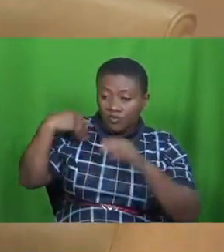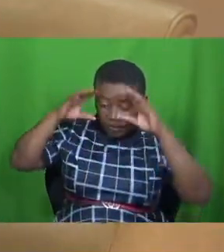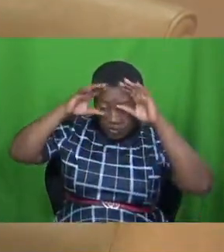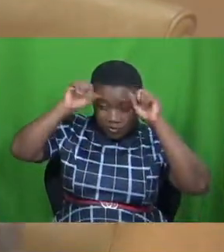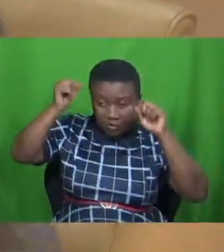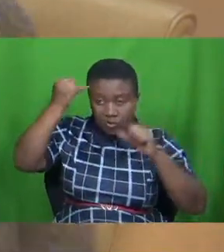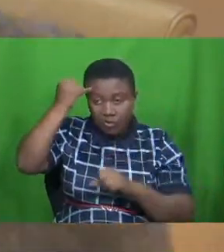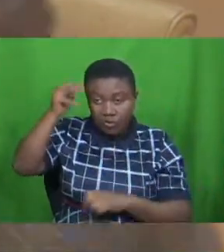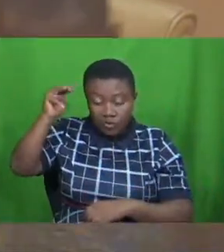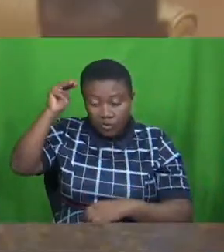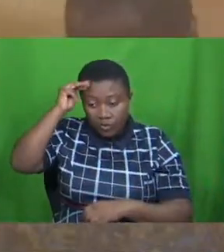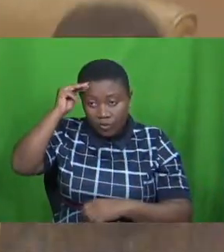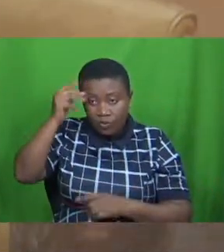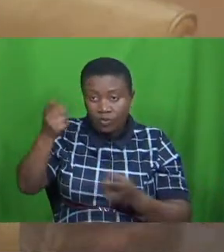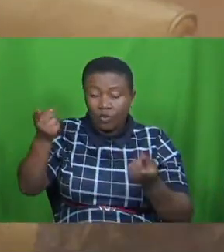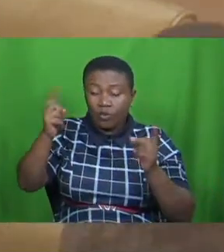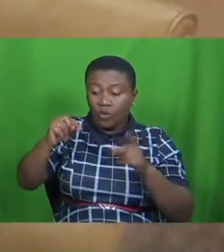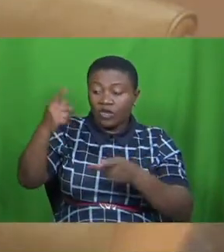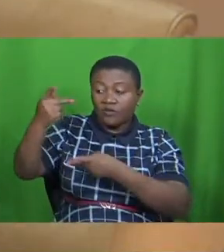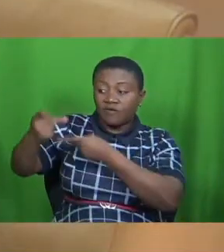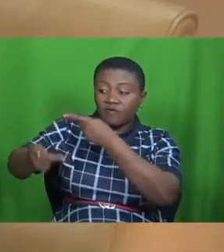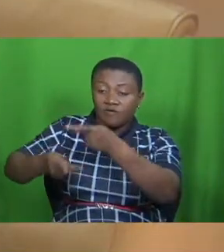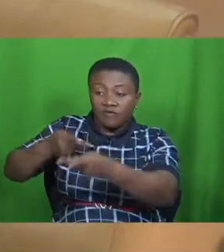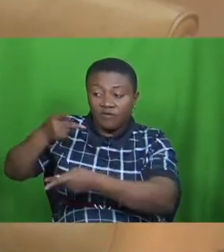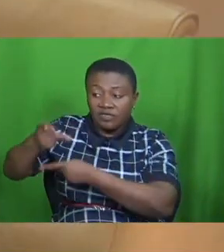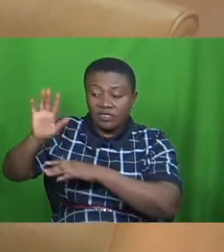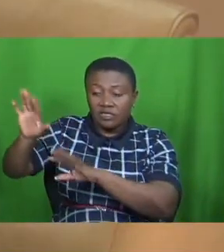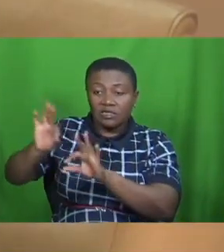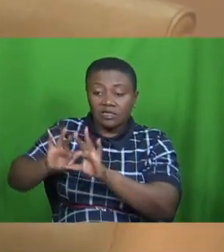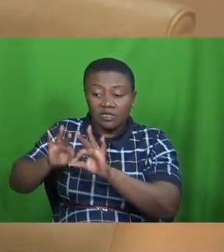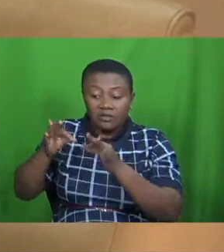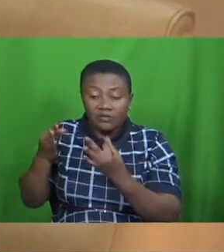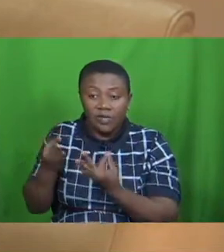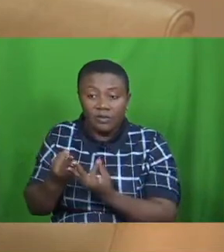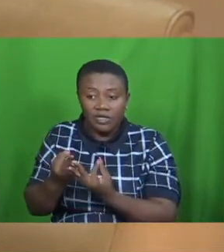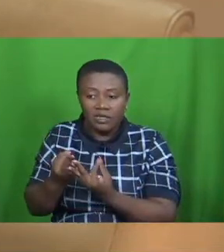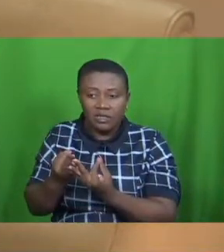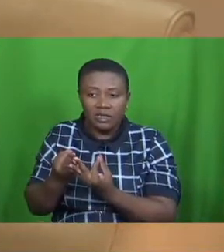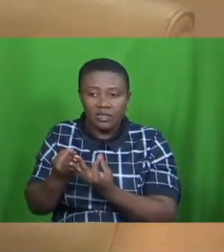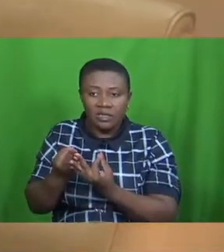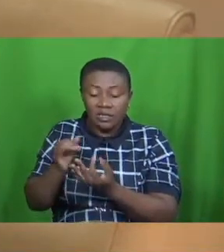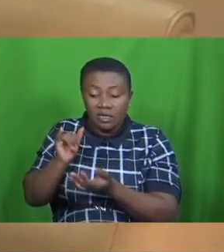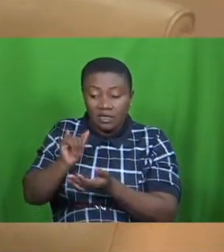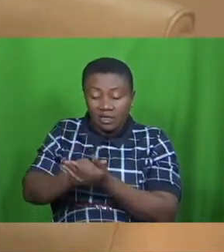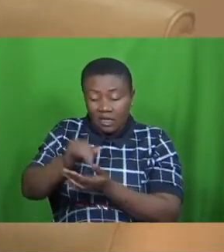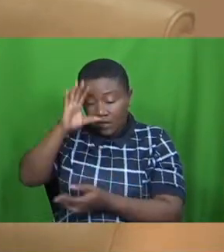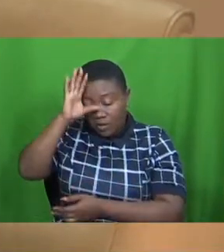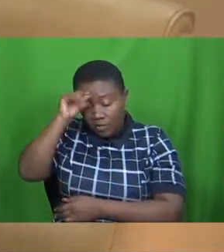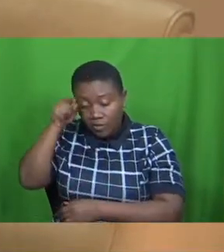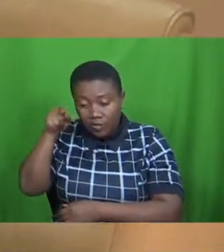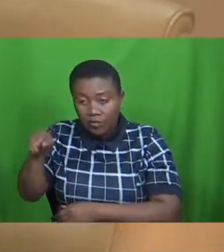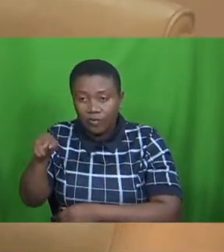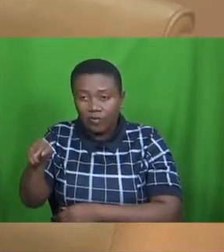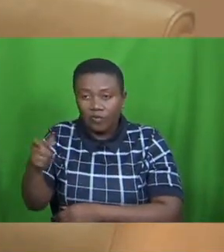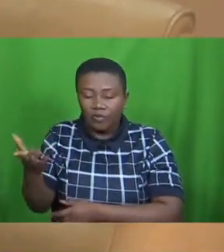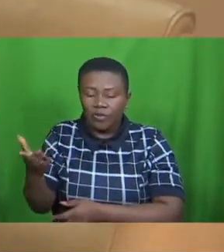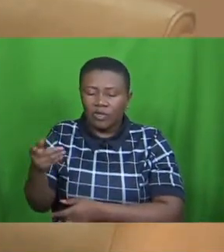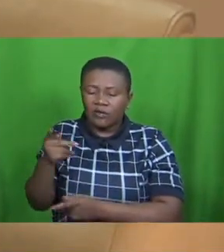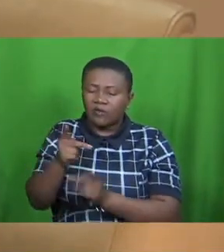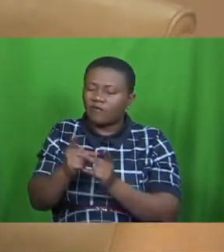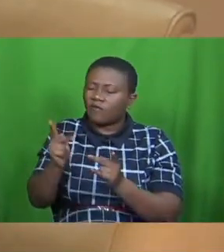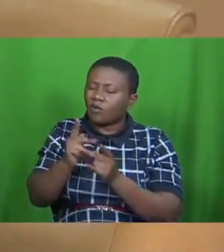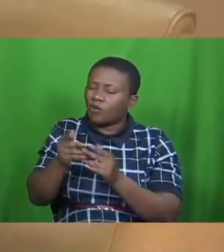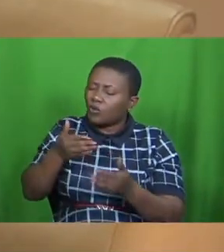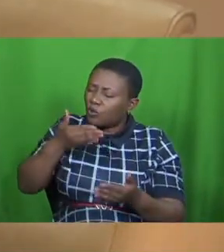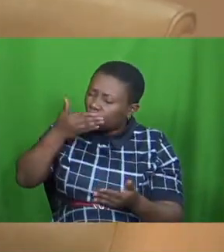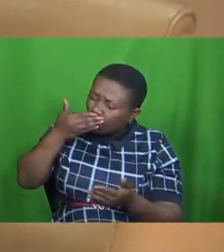when he visited the bereaved family that His Excellency Oscar Amedo was instrumental in